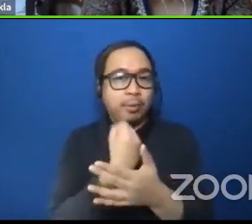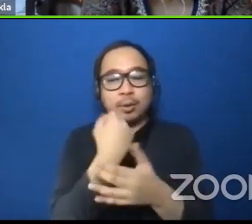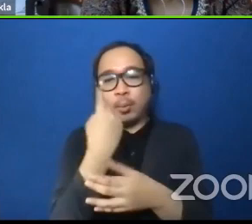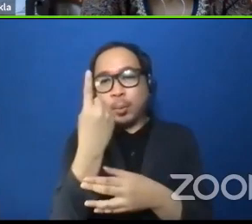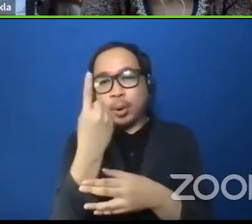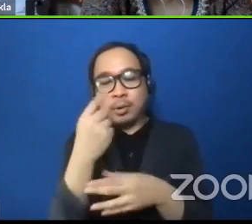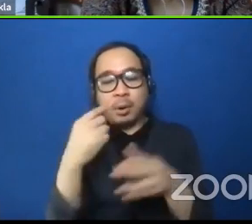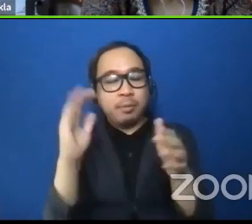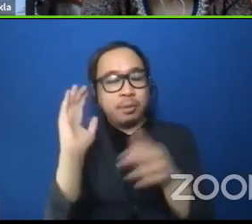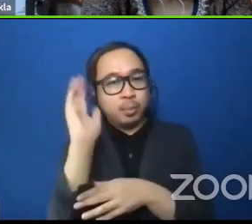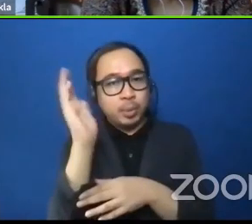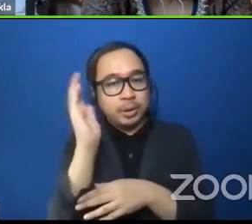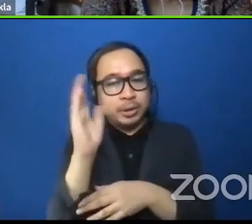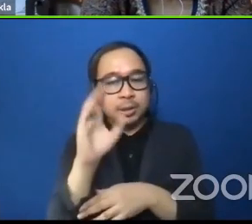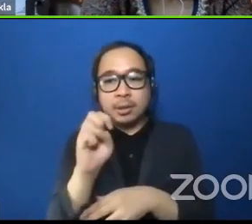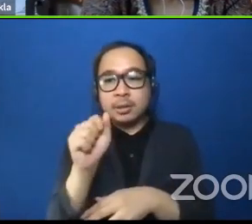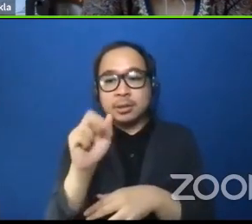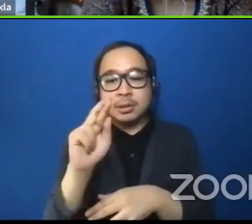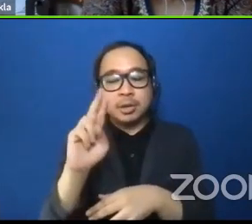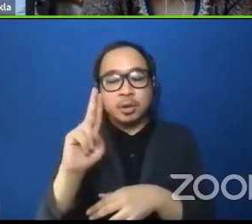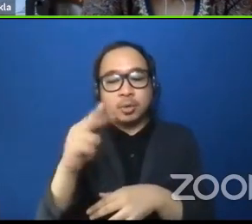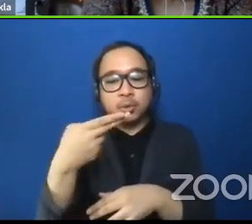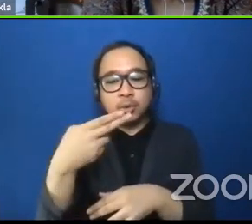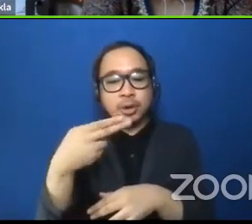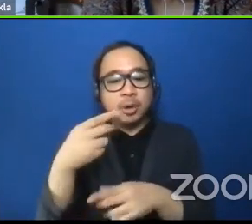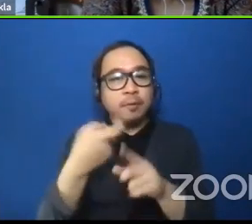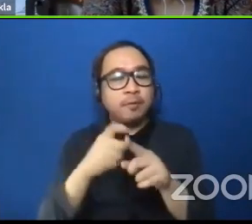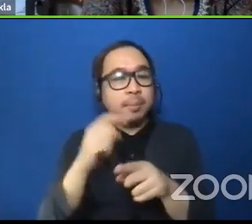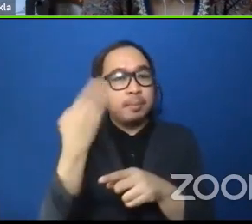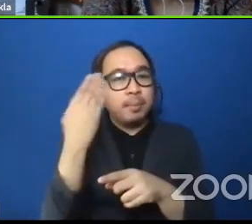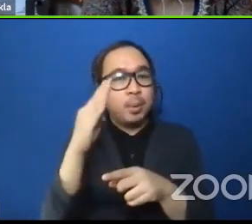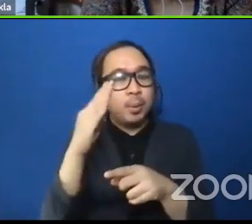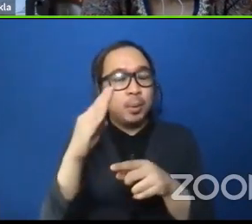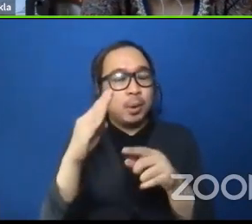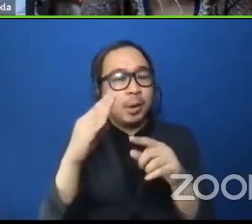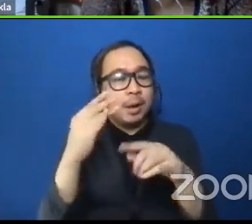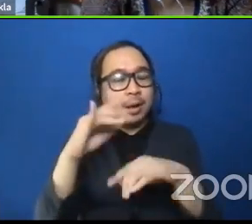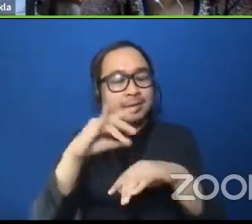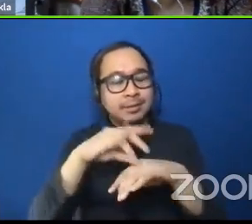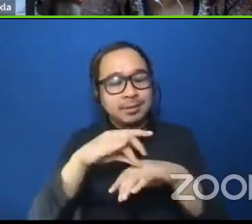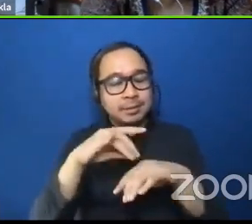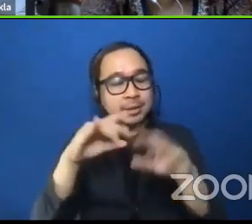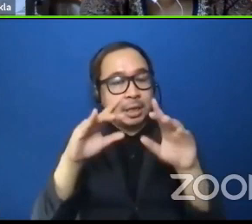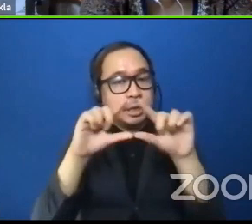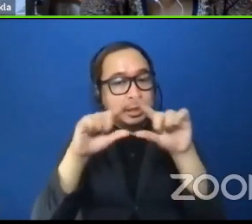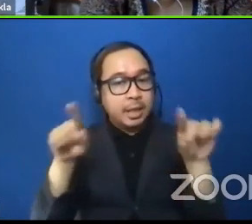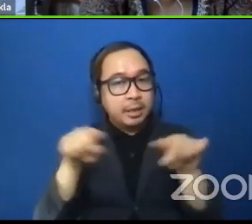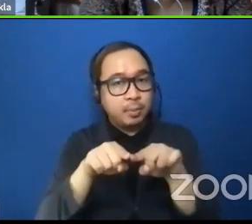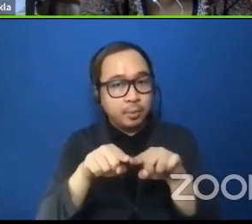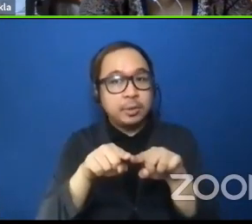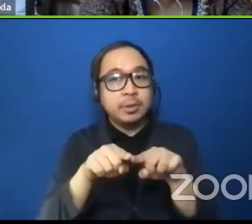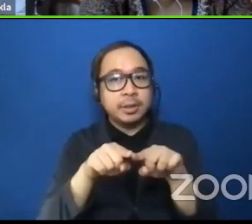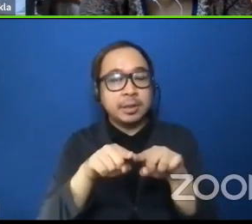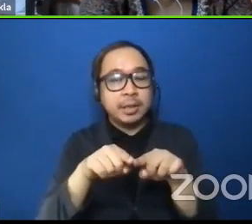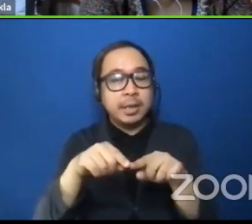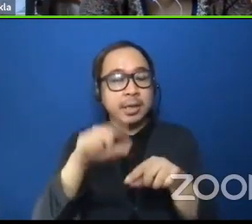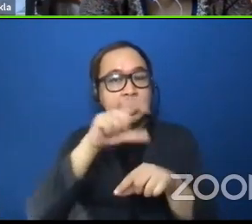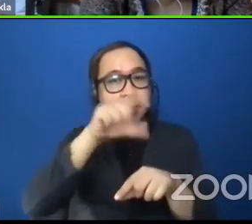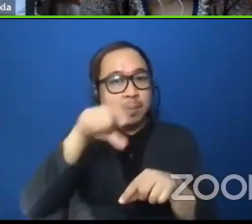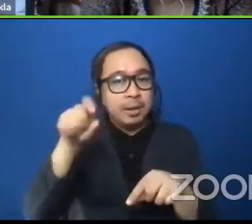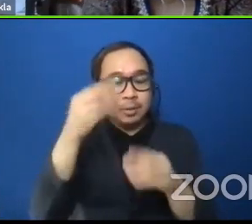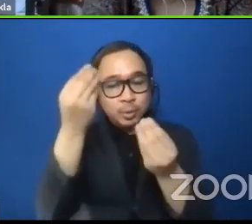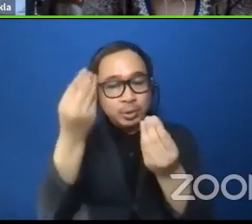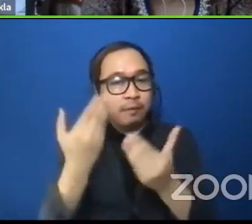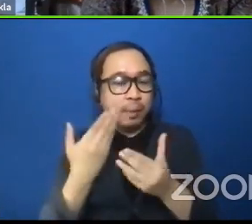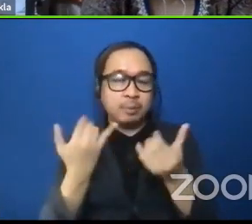presenters, Saroj Tamang from Blue Diamond Society Nepal, informed us just now that she will not be able to